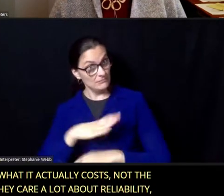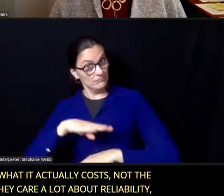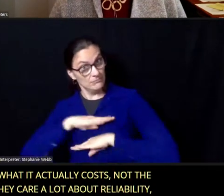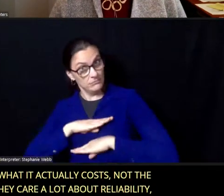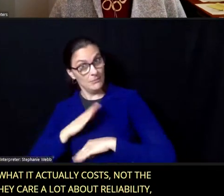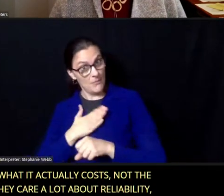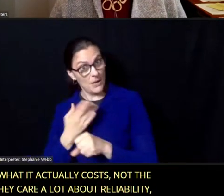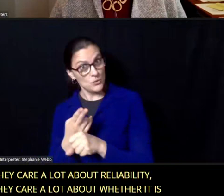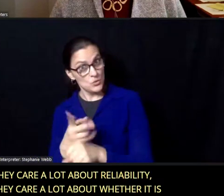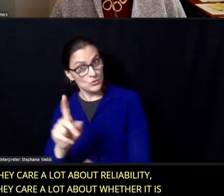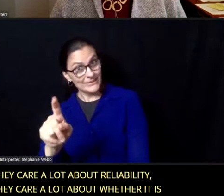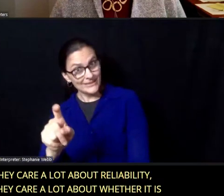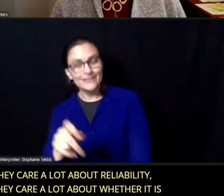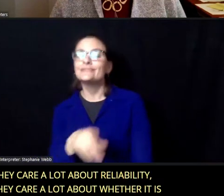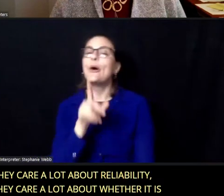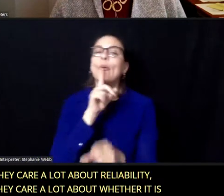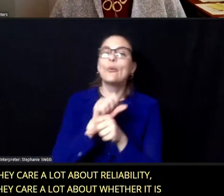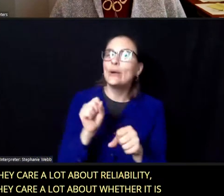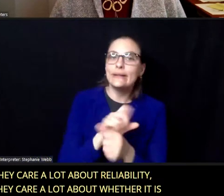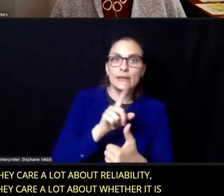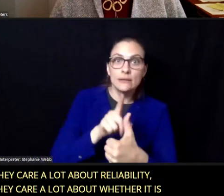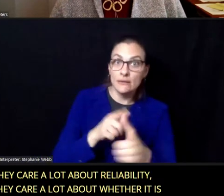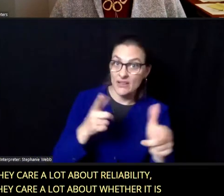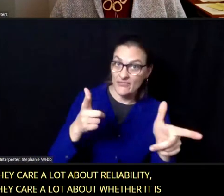it reliable? And how much does it cost?